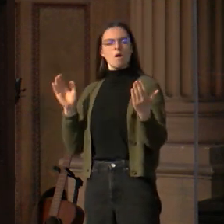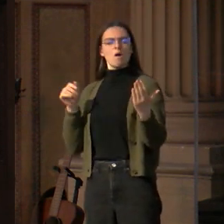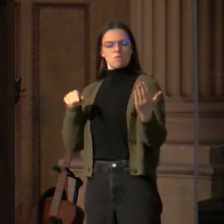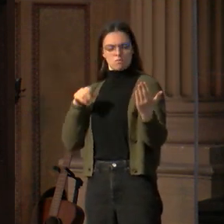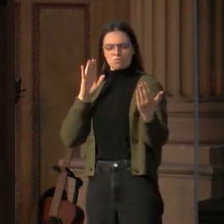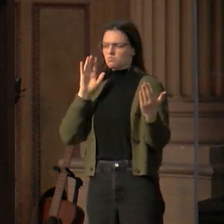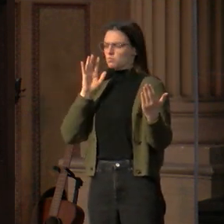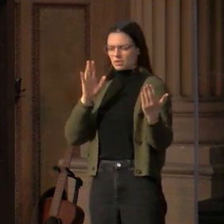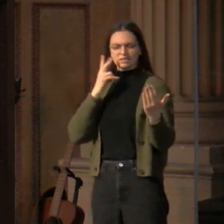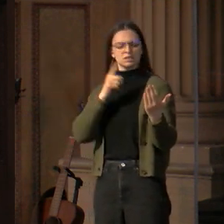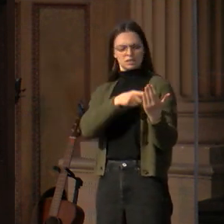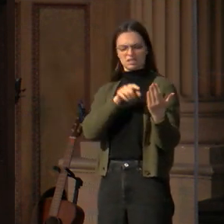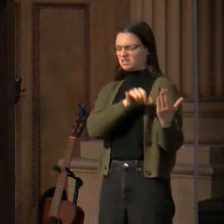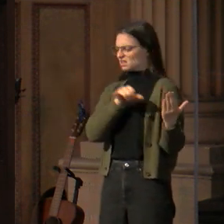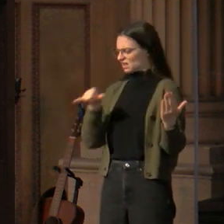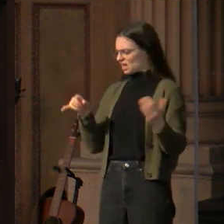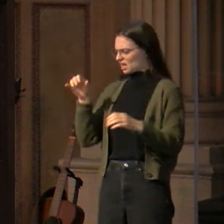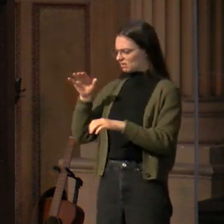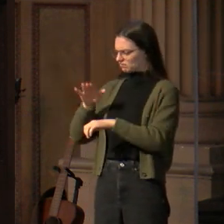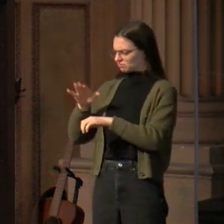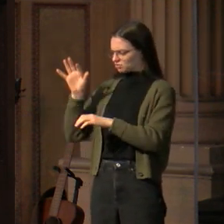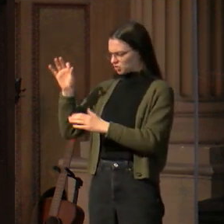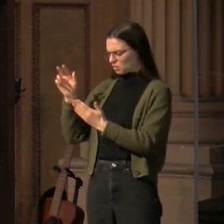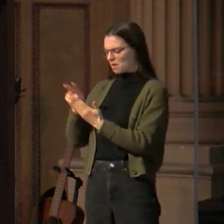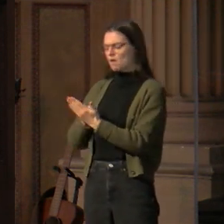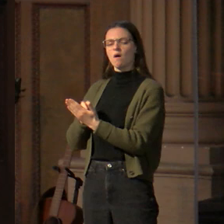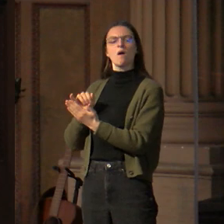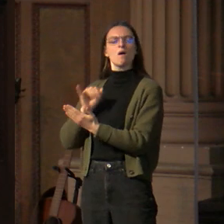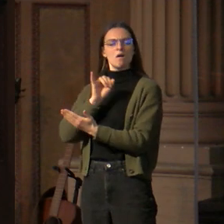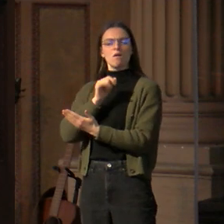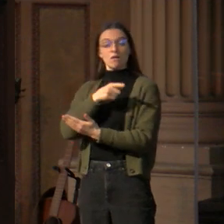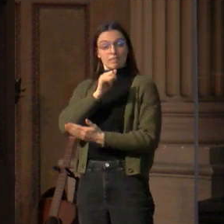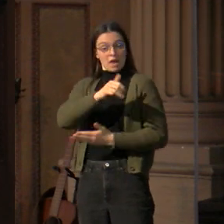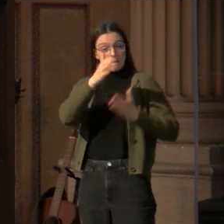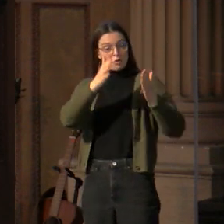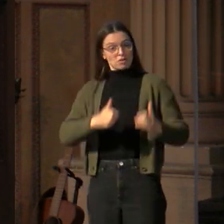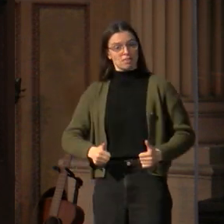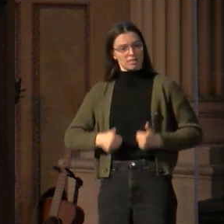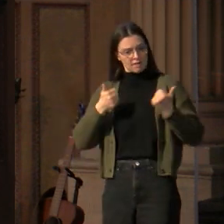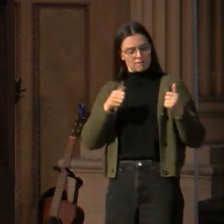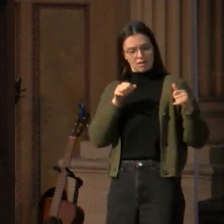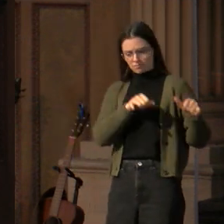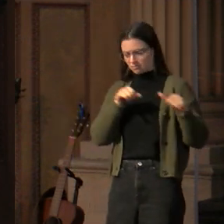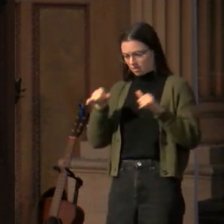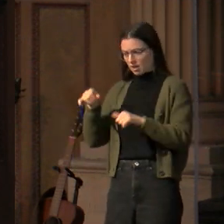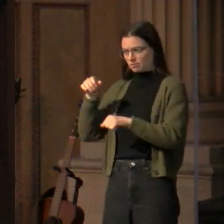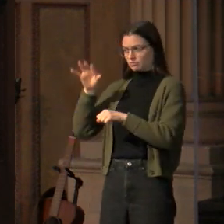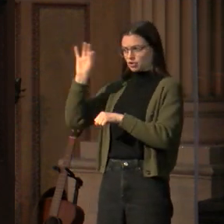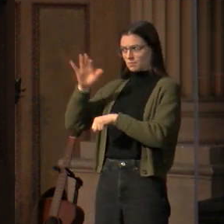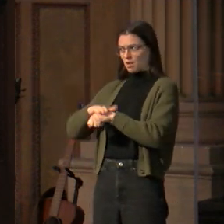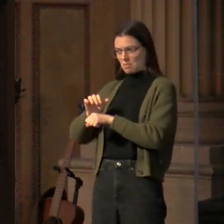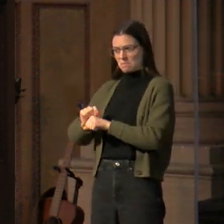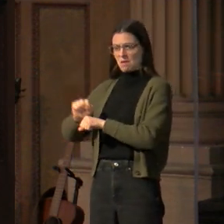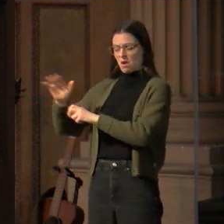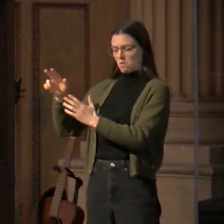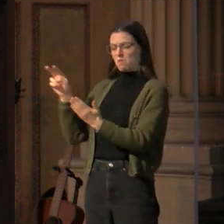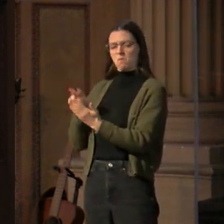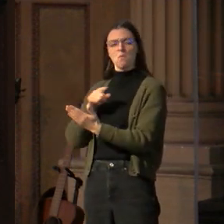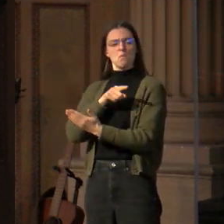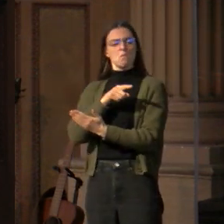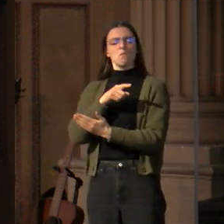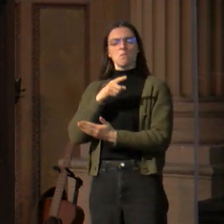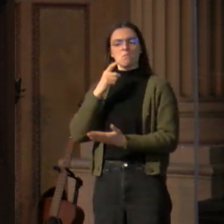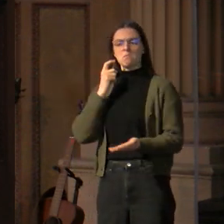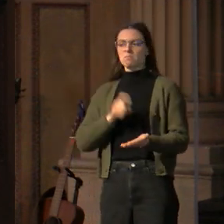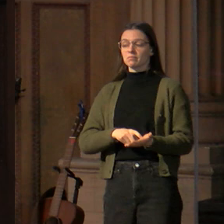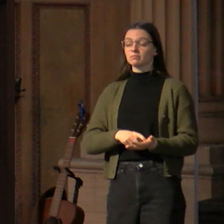grace, but we should be able to look at a Christian life and say that person is living the Sermon on the Mount. And so as we're following